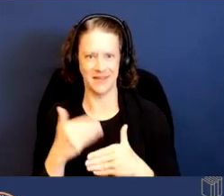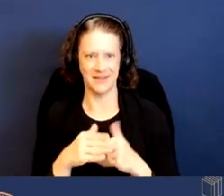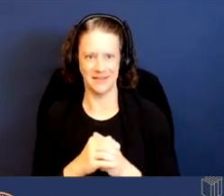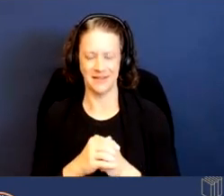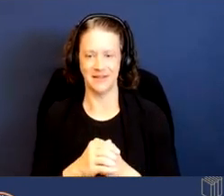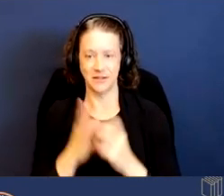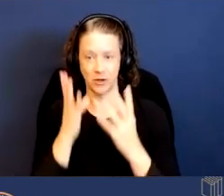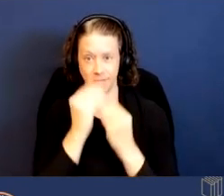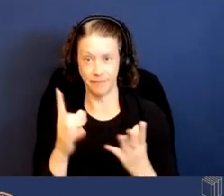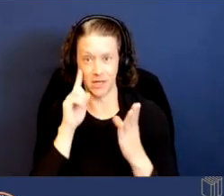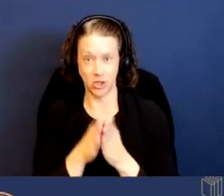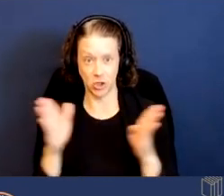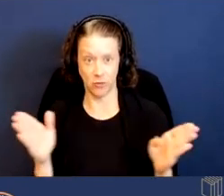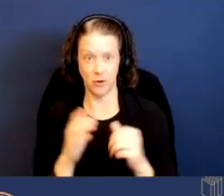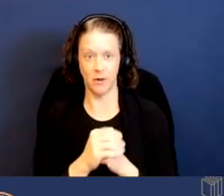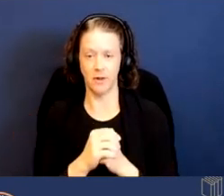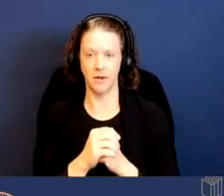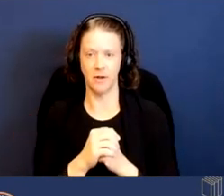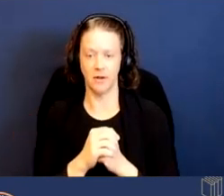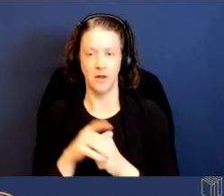just in general, the